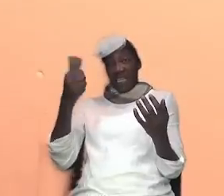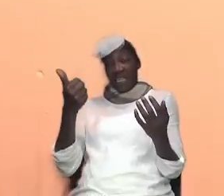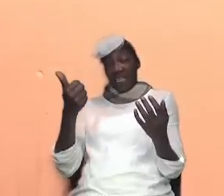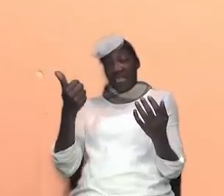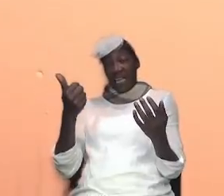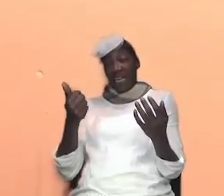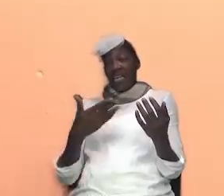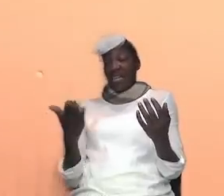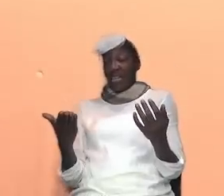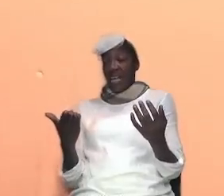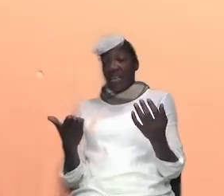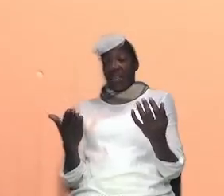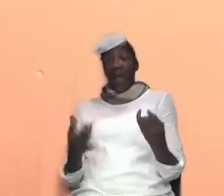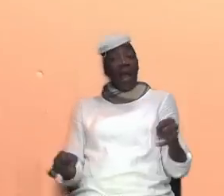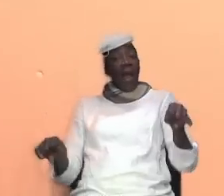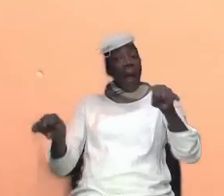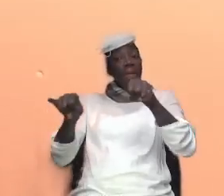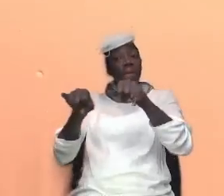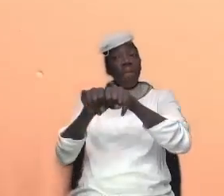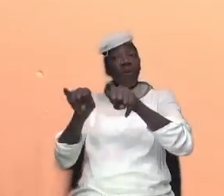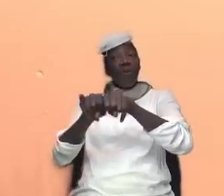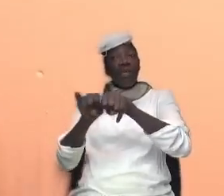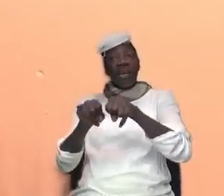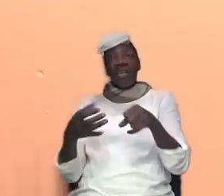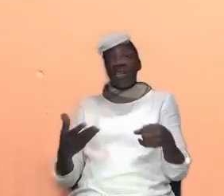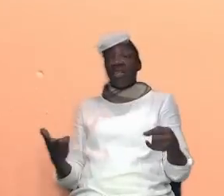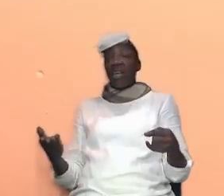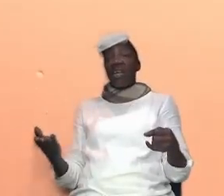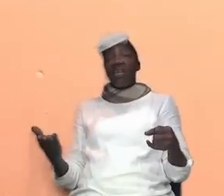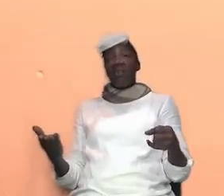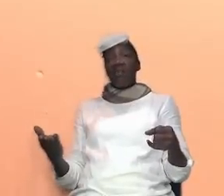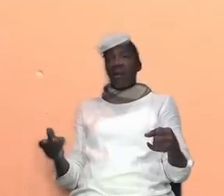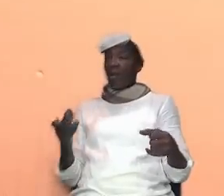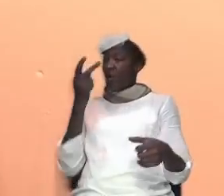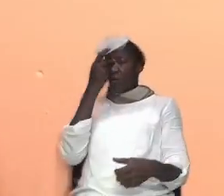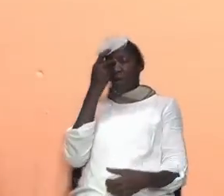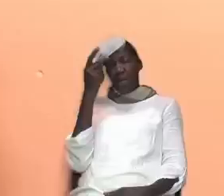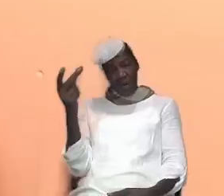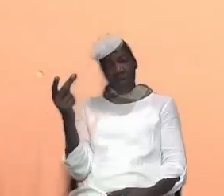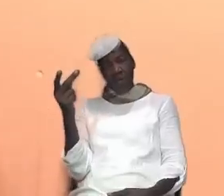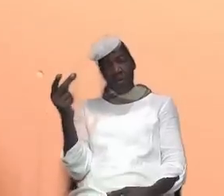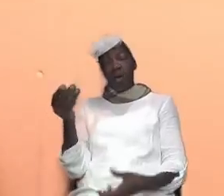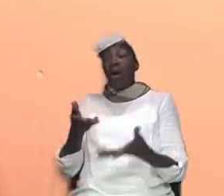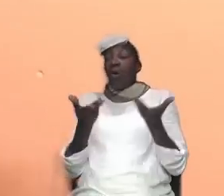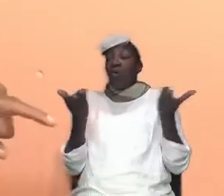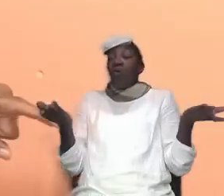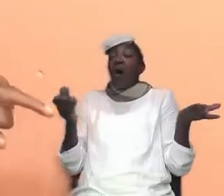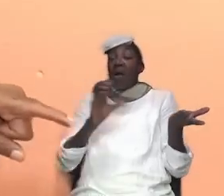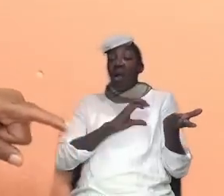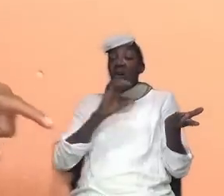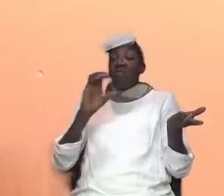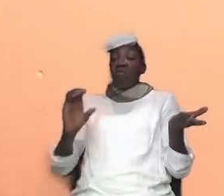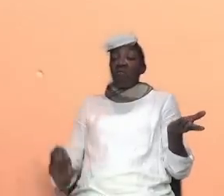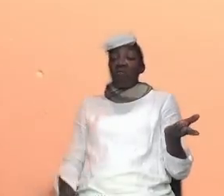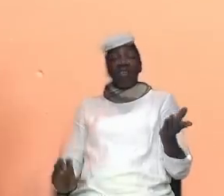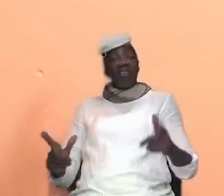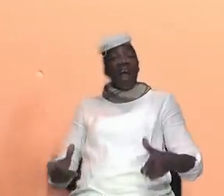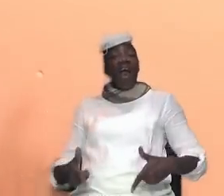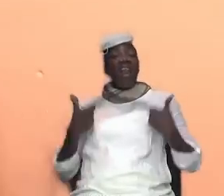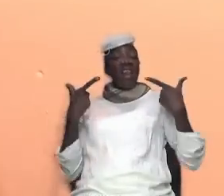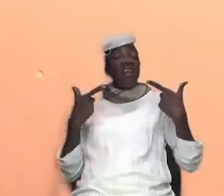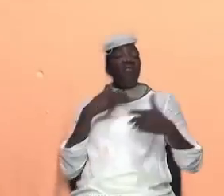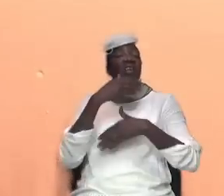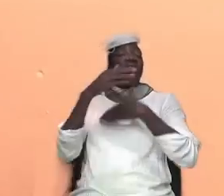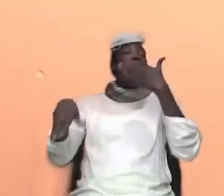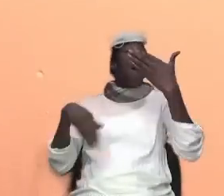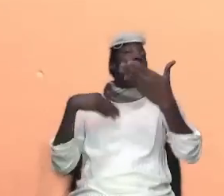the fundamental things. These are the things that when we look at them, it is what Christian living is all about.